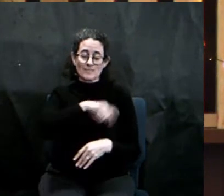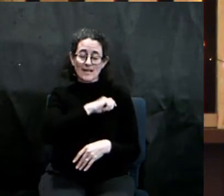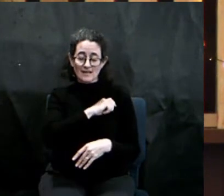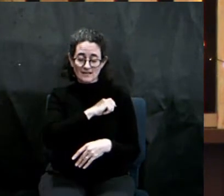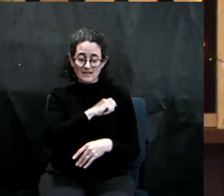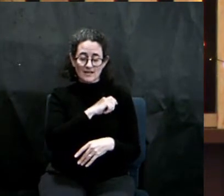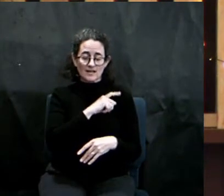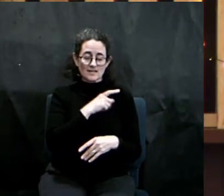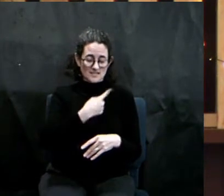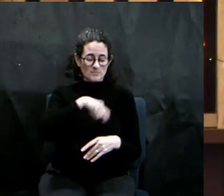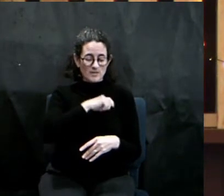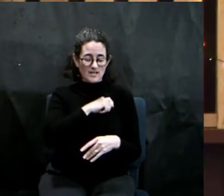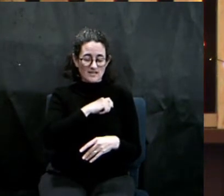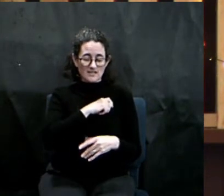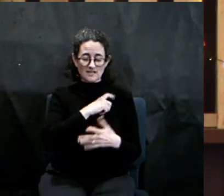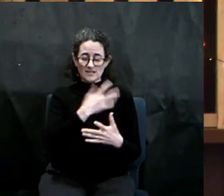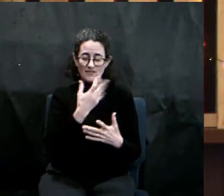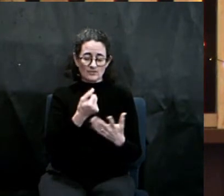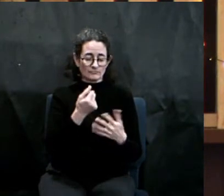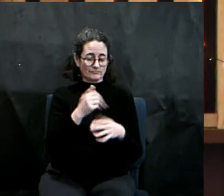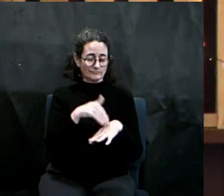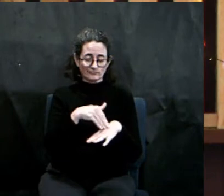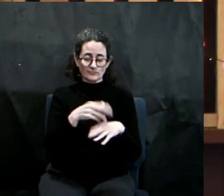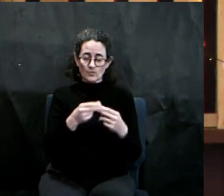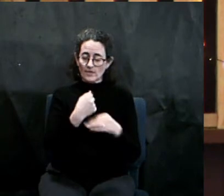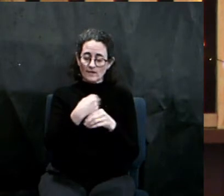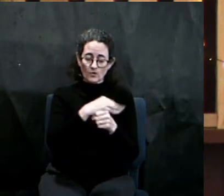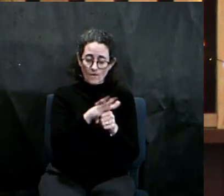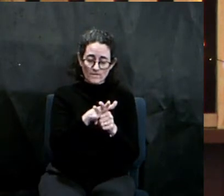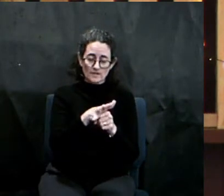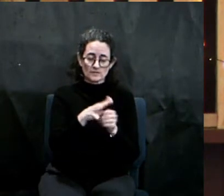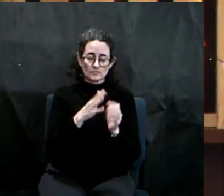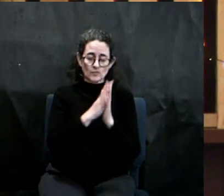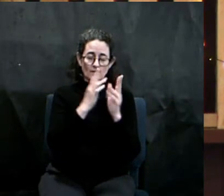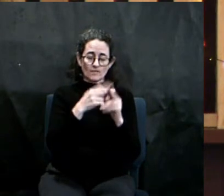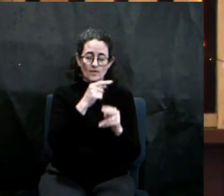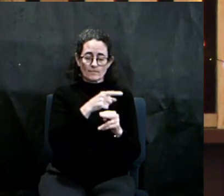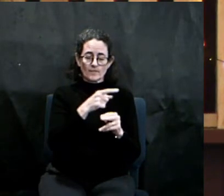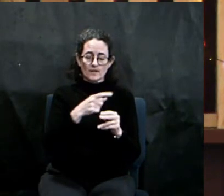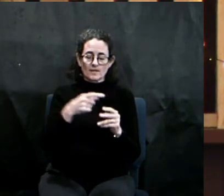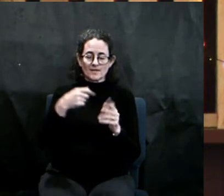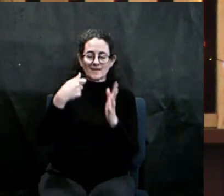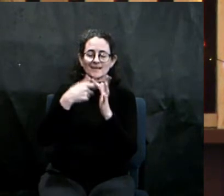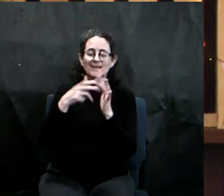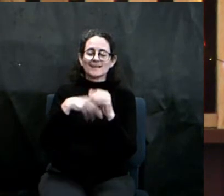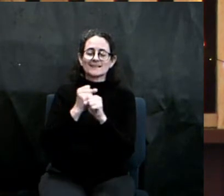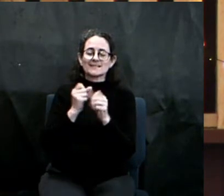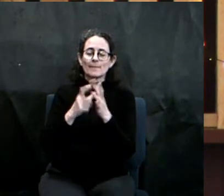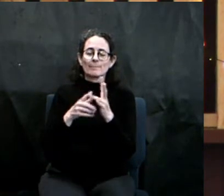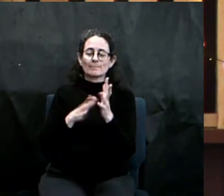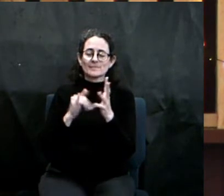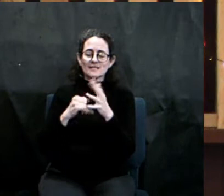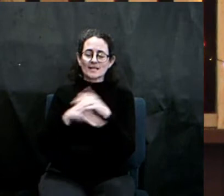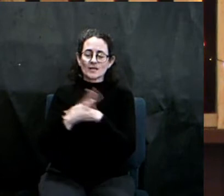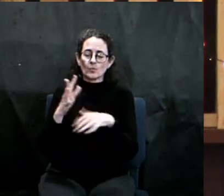is navigating COVID restrictions. Be with the Kingdons serving in Western Australia. We're thankful that there is